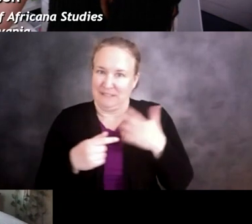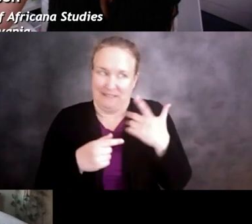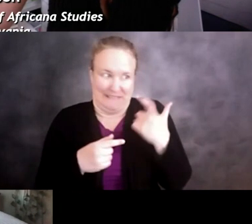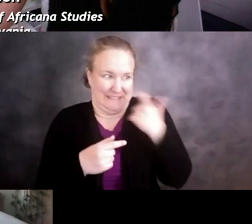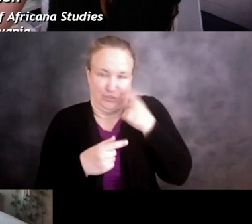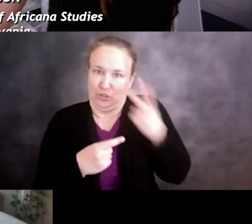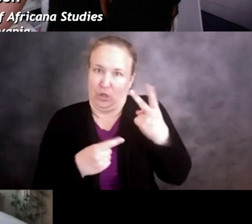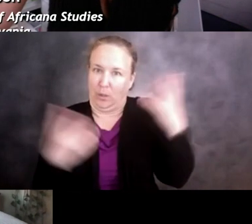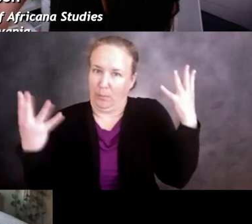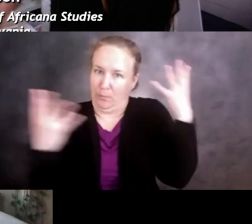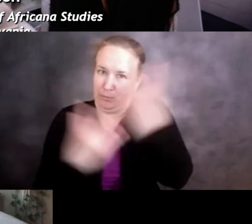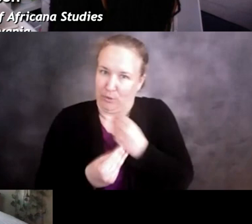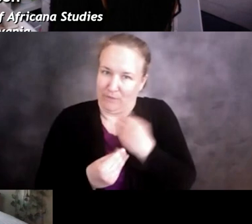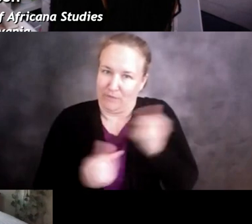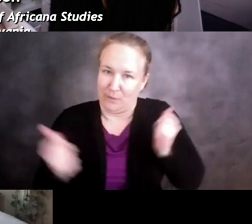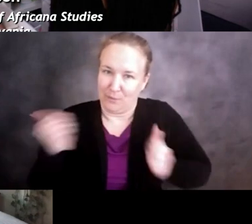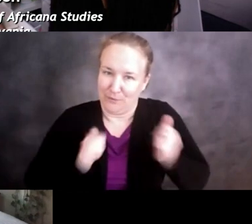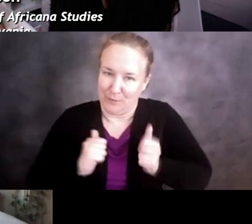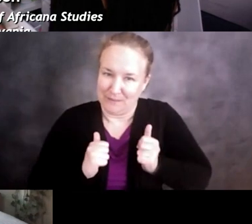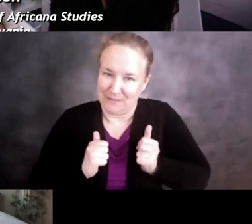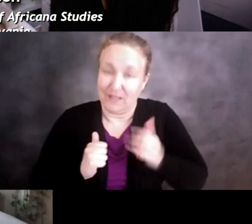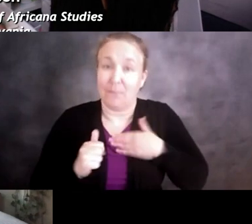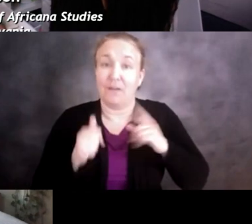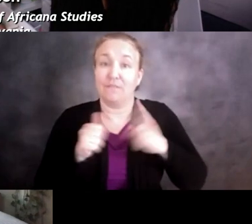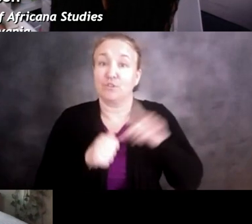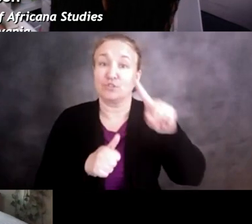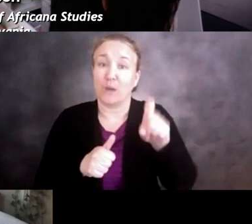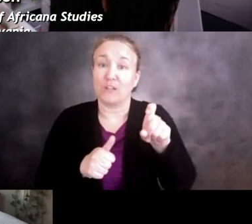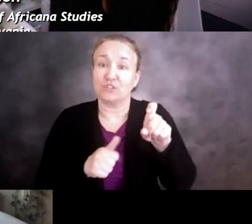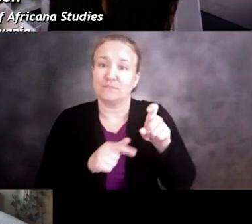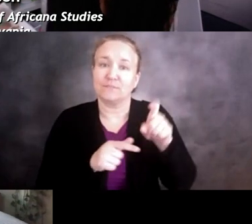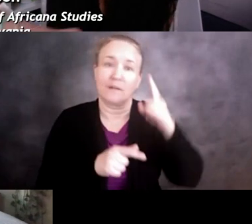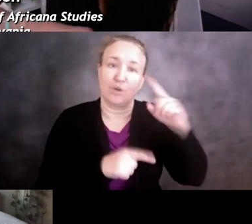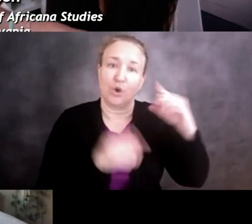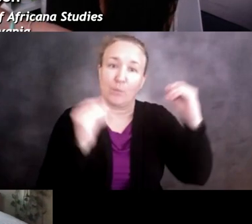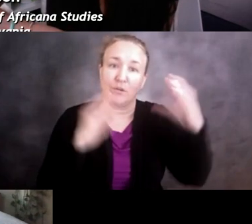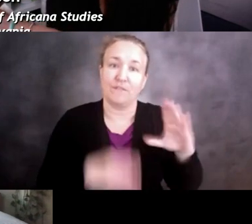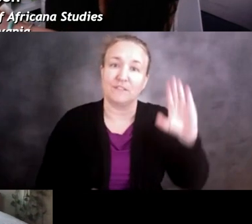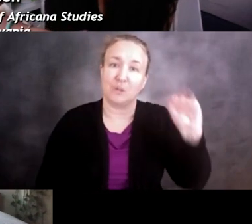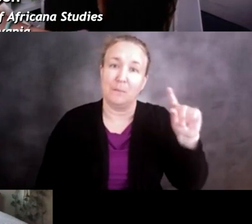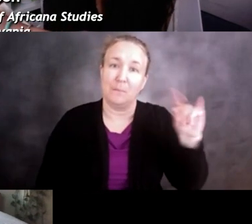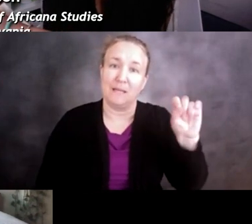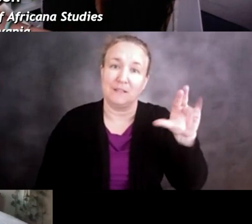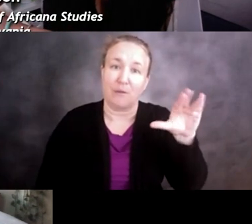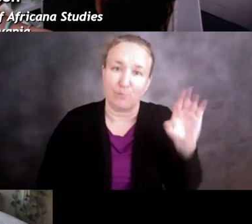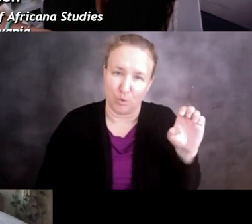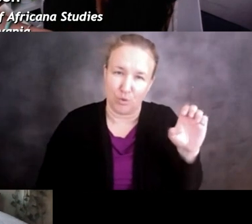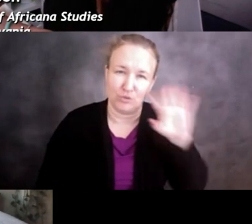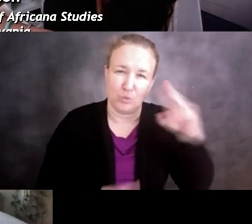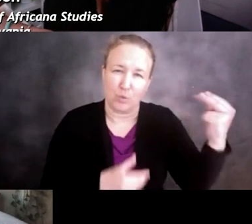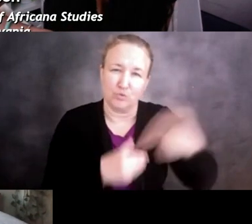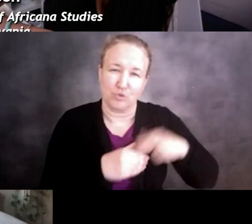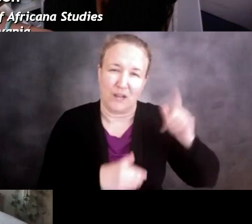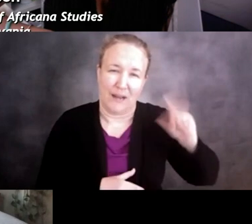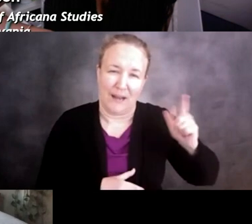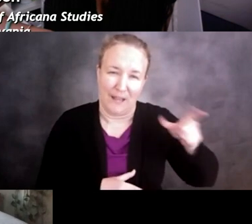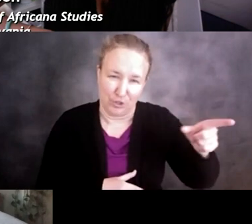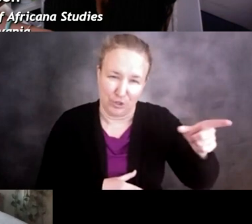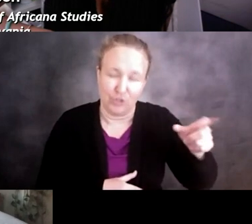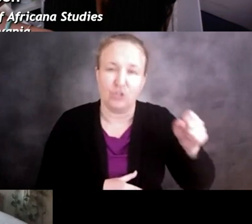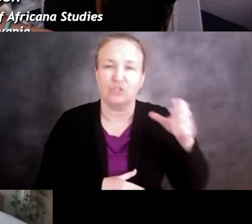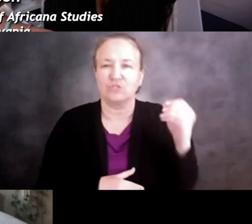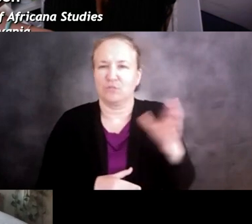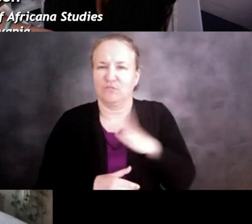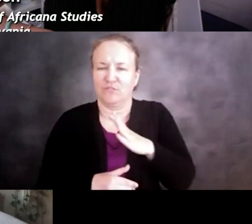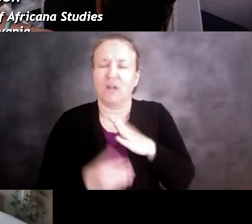saw. My first question is actually to Professor Bazemore, who I think will be joining us later. So why don't we